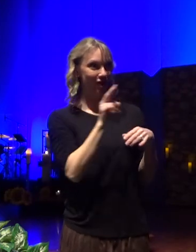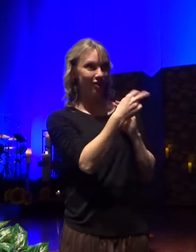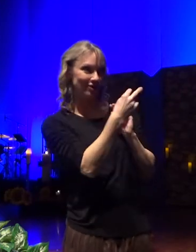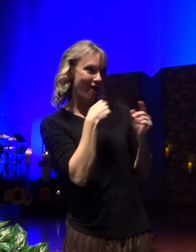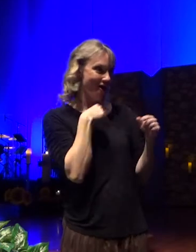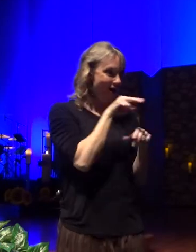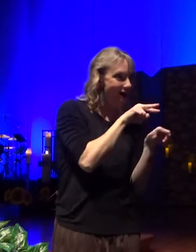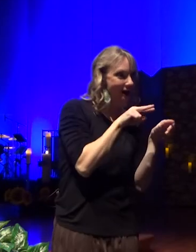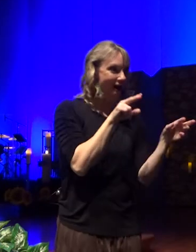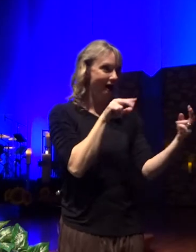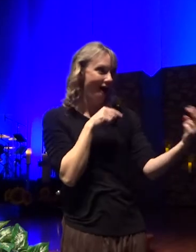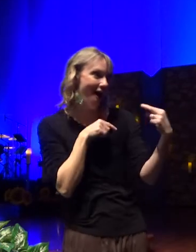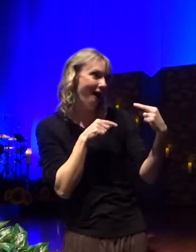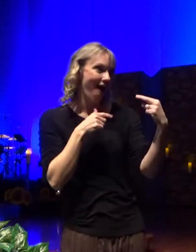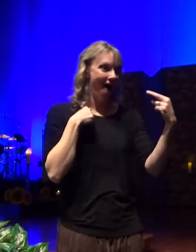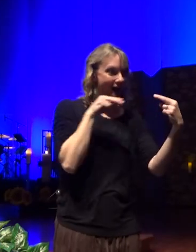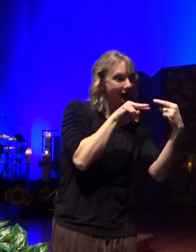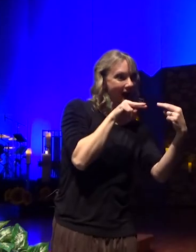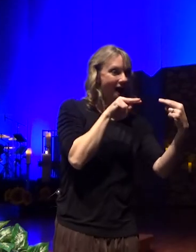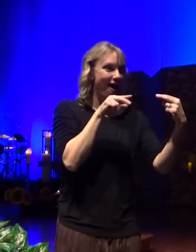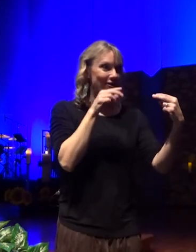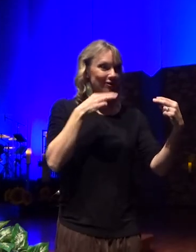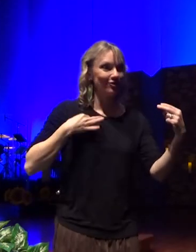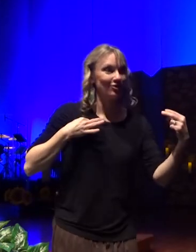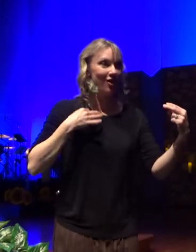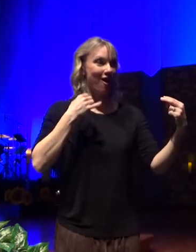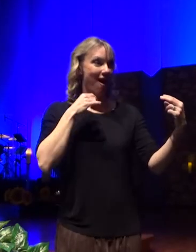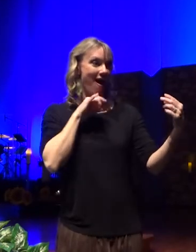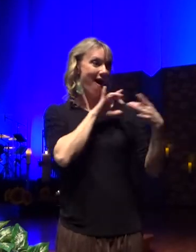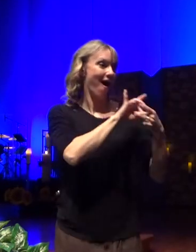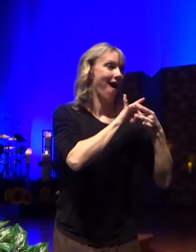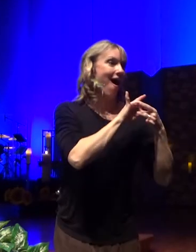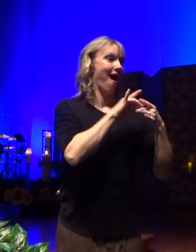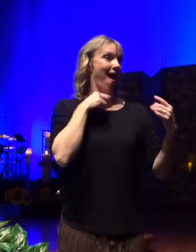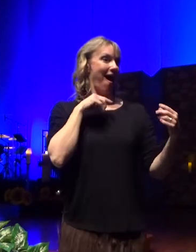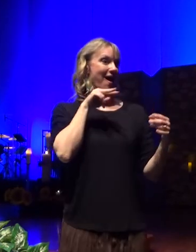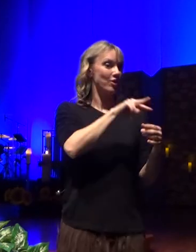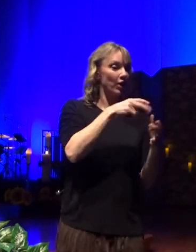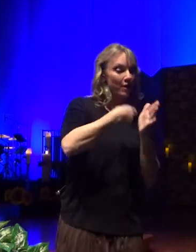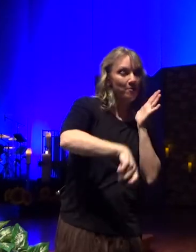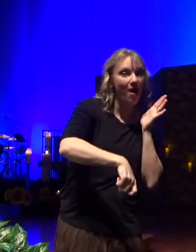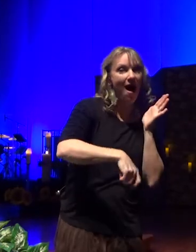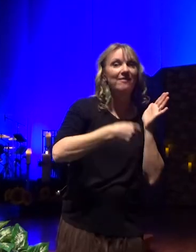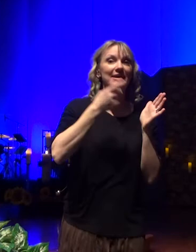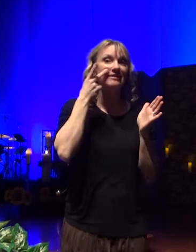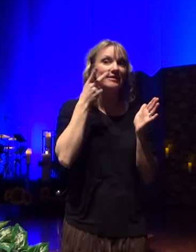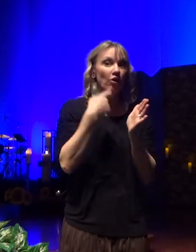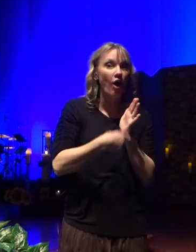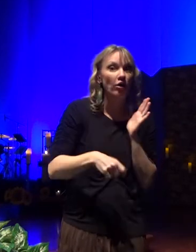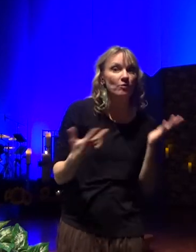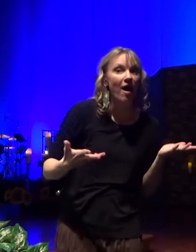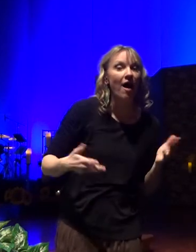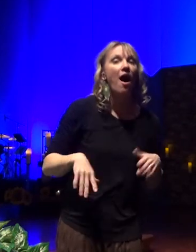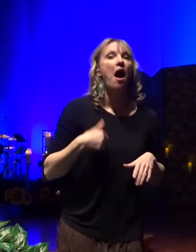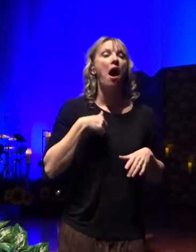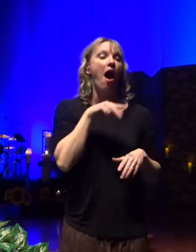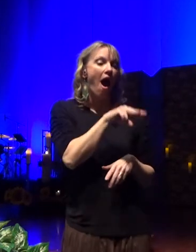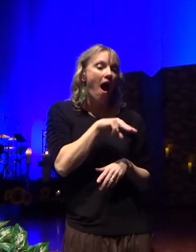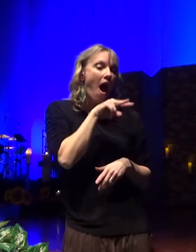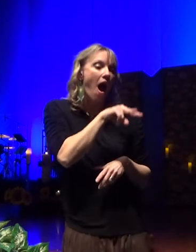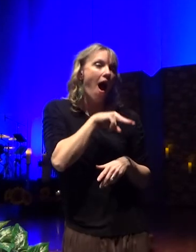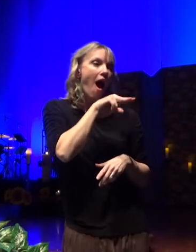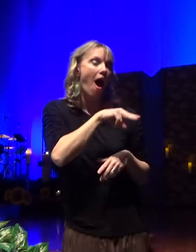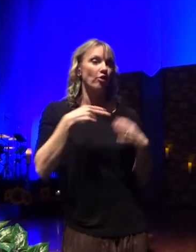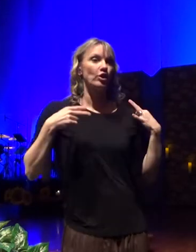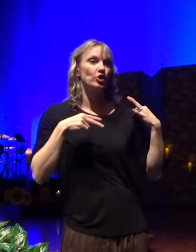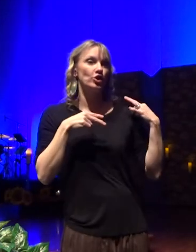back at me. And I look back at the shirt and the shirt looks back at me. And eventually, if we make a connection, I go over and I look at the price tag and I see how much it is. And I sit